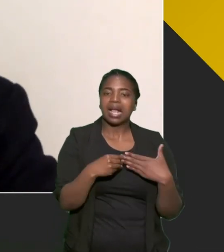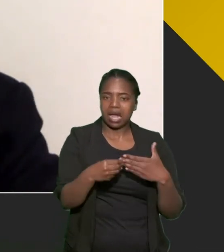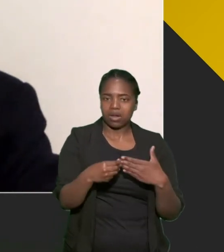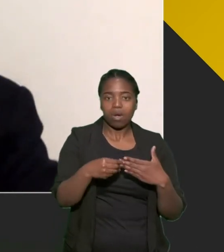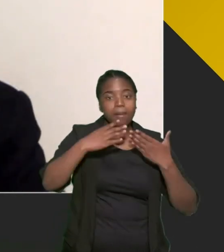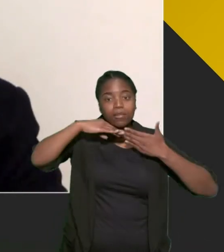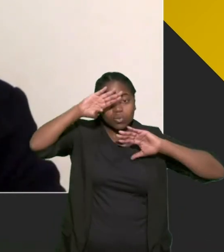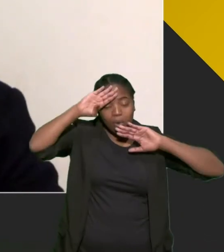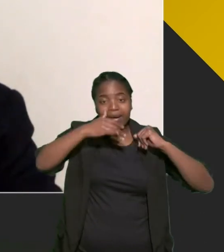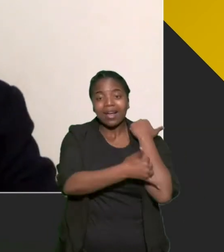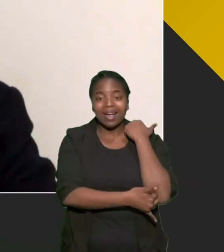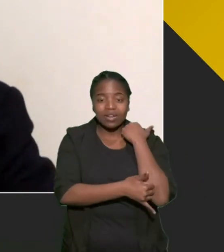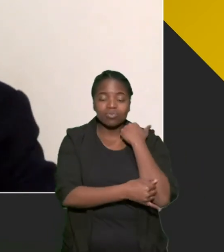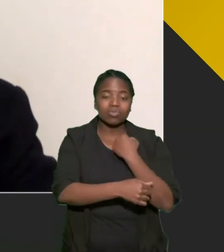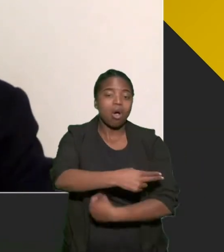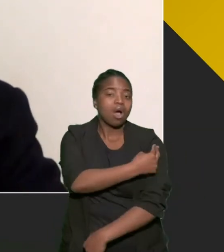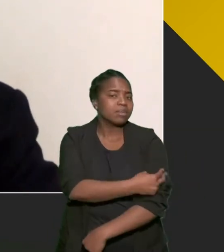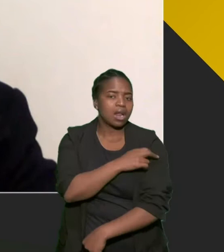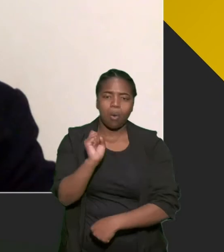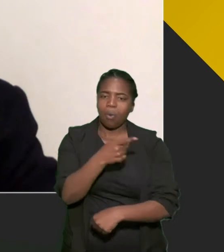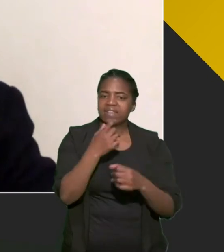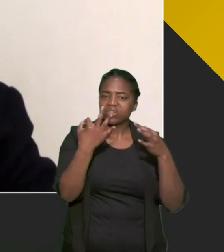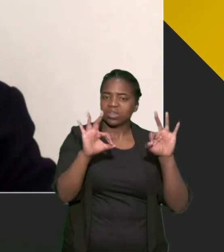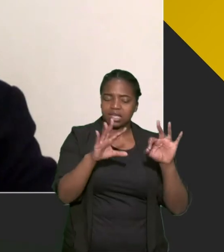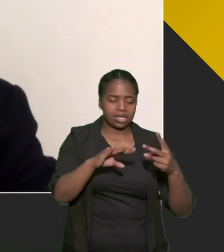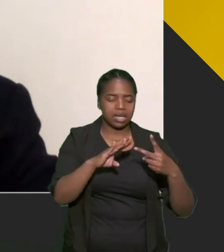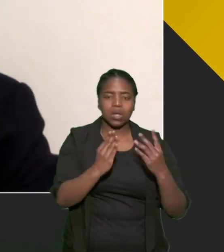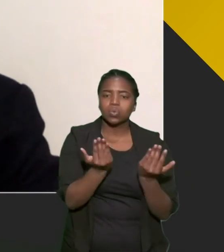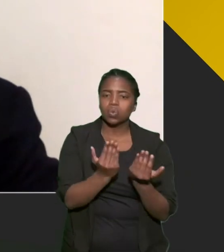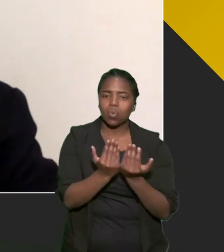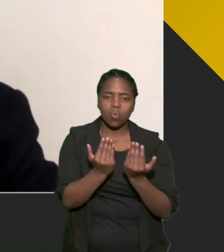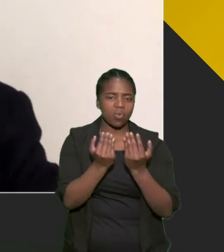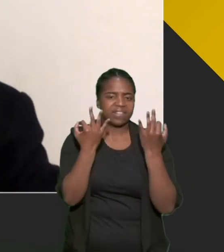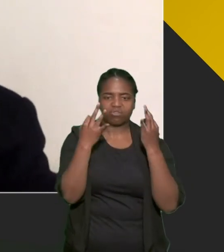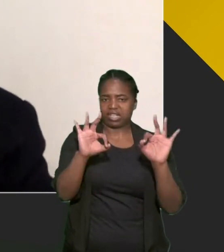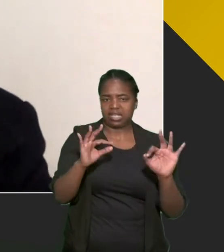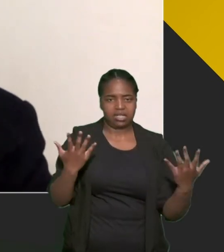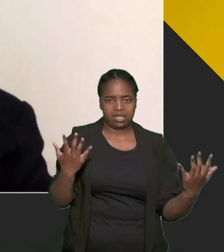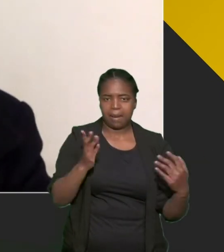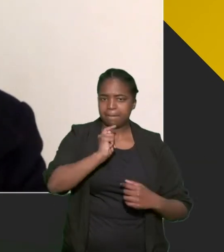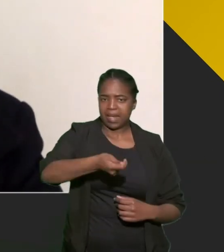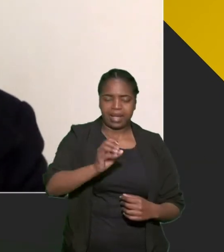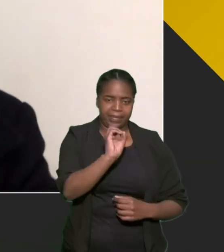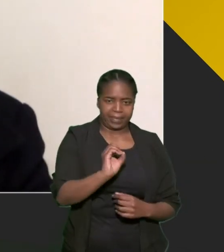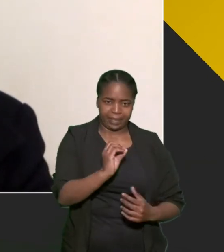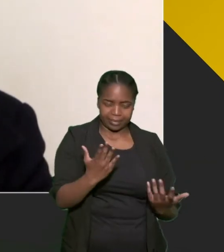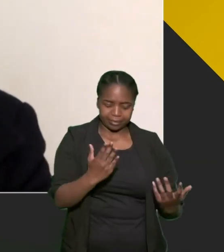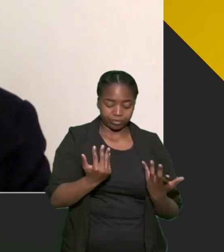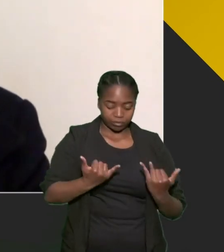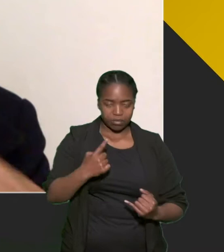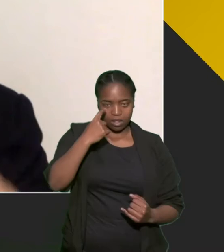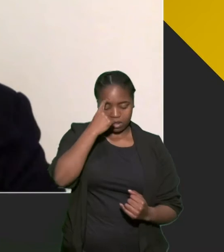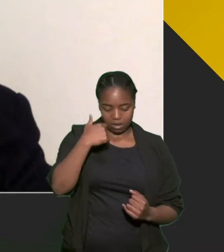which livelihoods can be created throughout Botswana. With that said, you need to start looking into now, what opportunities do you